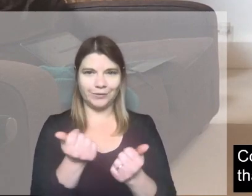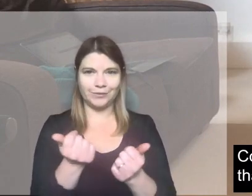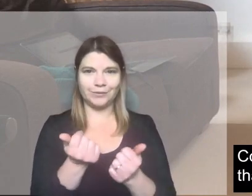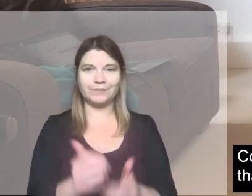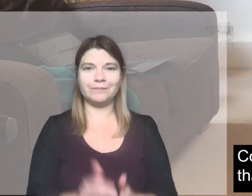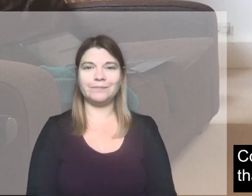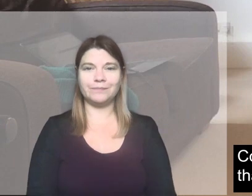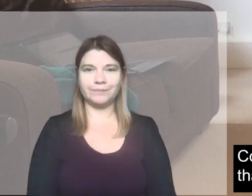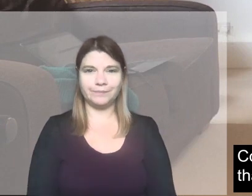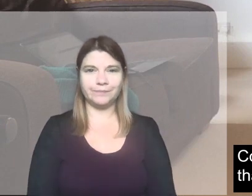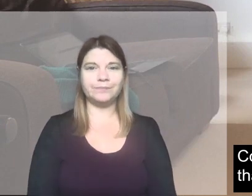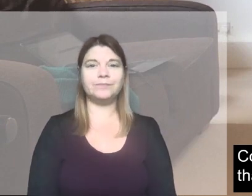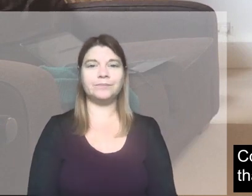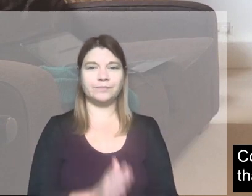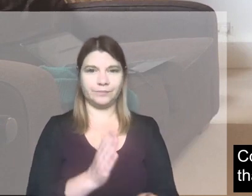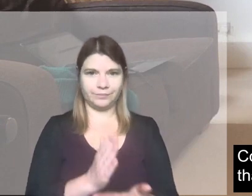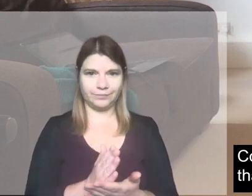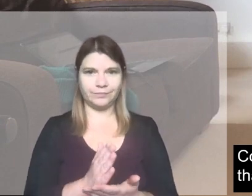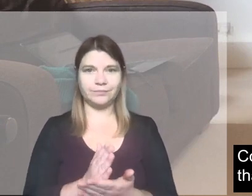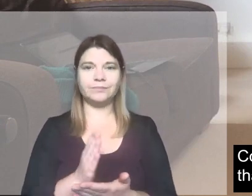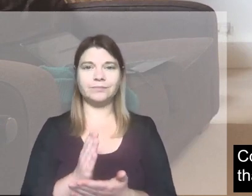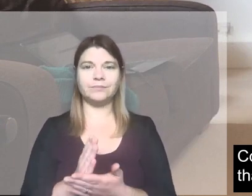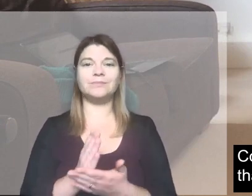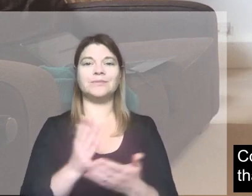Coming to an end.